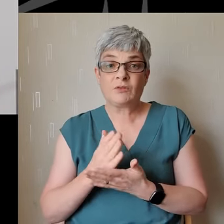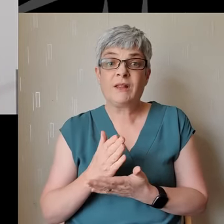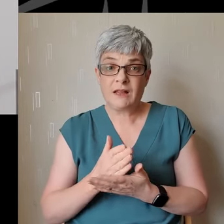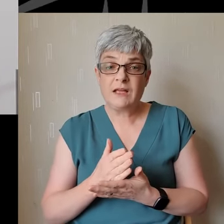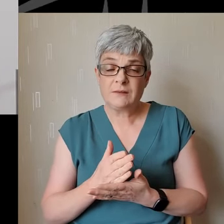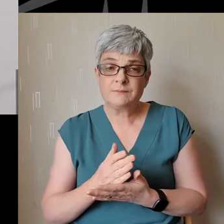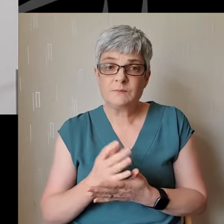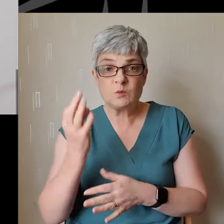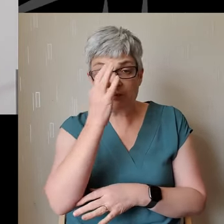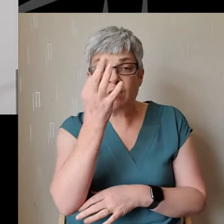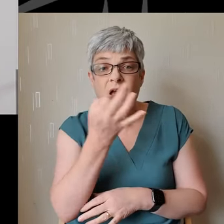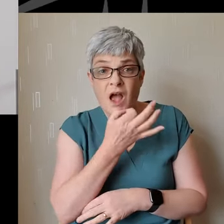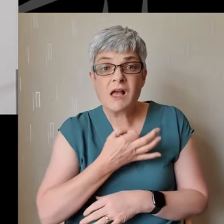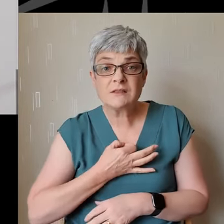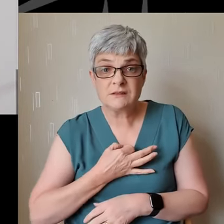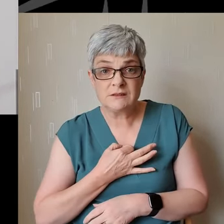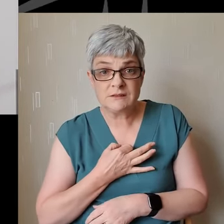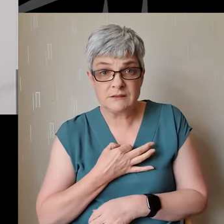Ask yourself this.